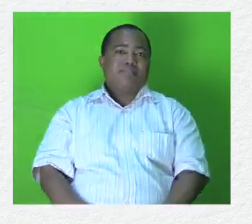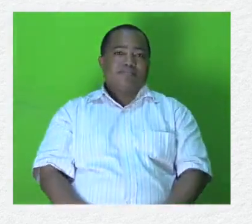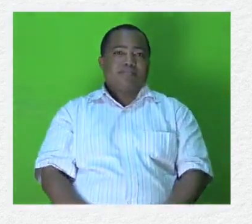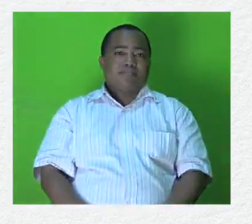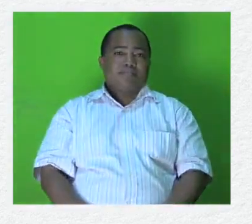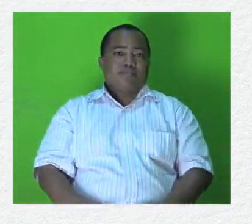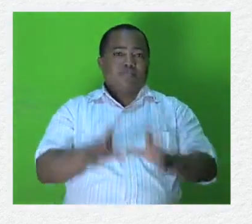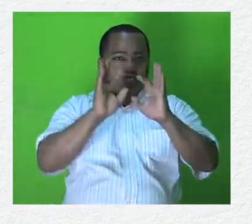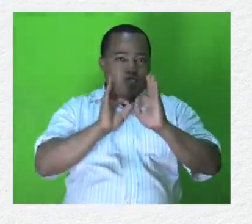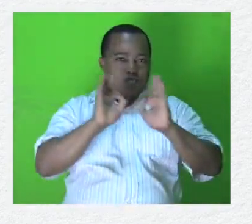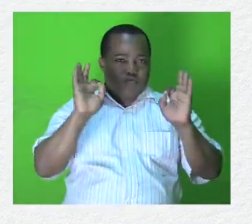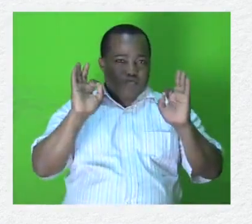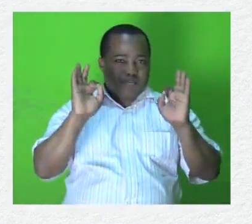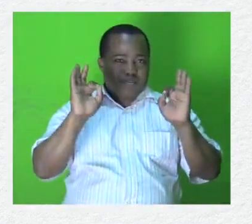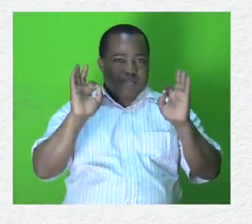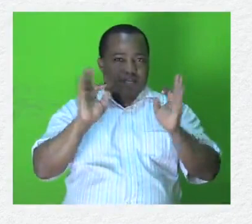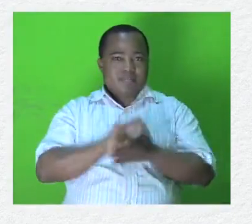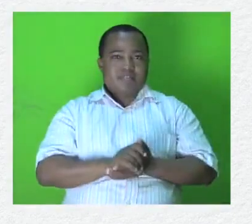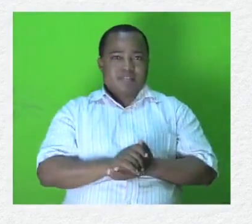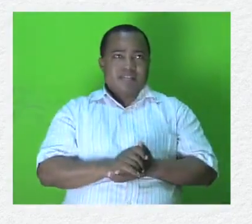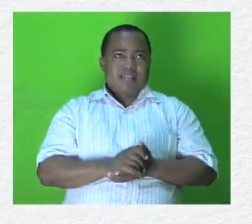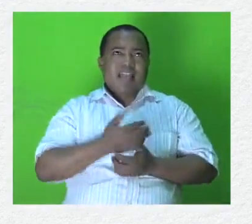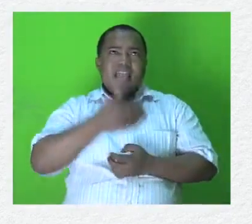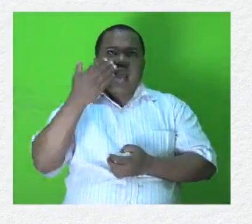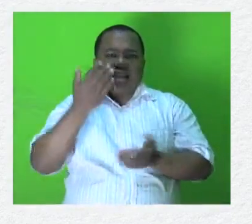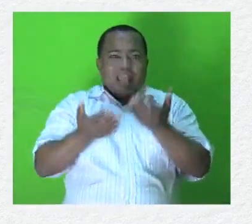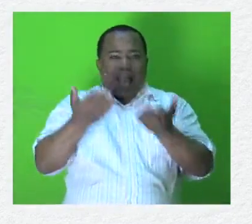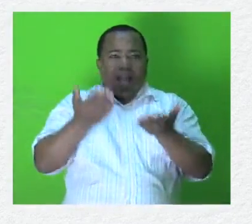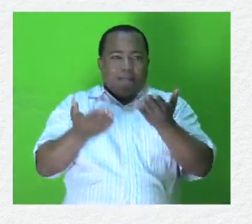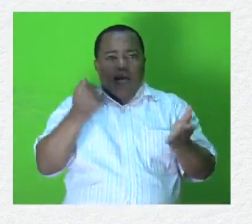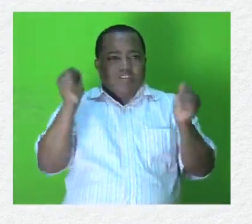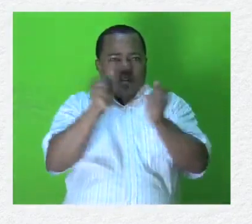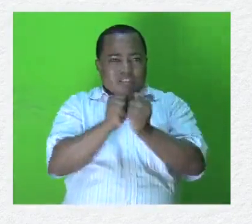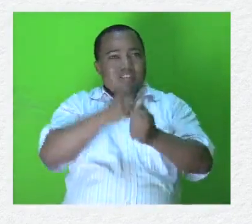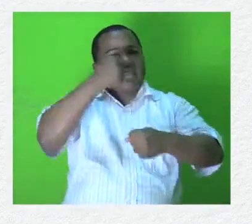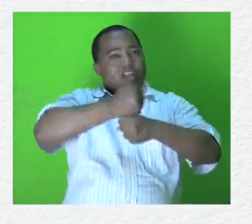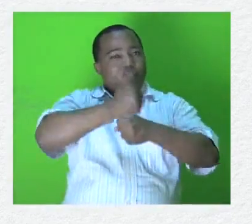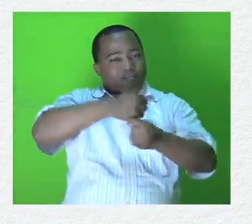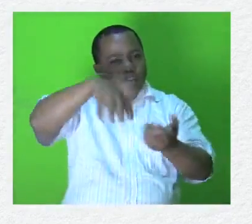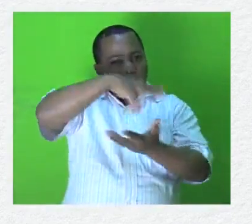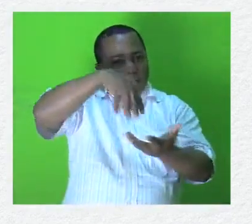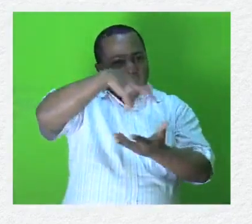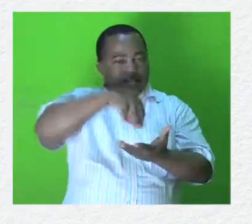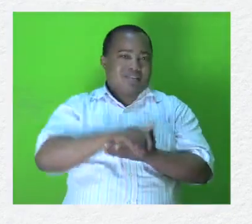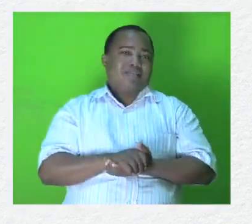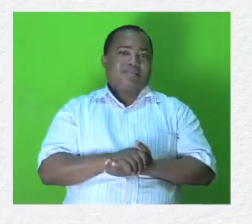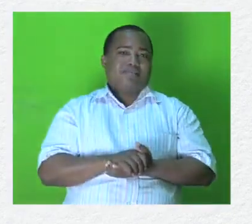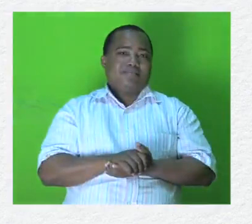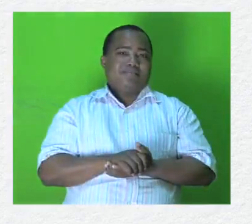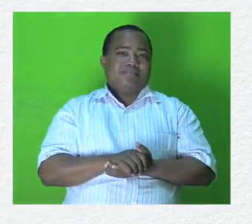Yes, very good. Any amount of components can form a mixture.